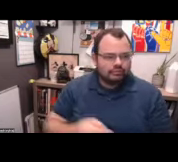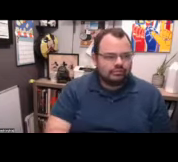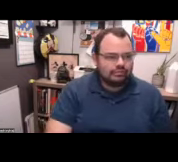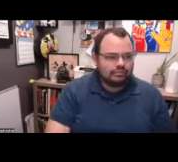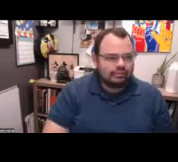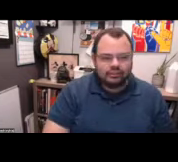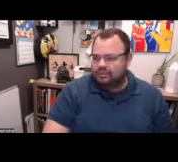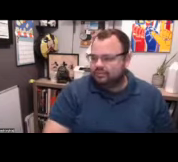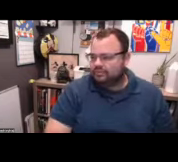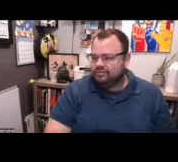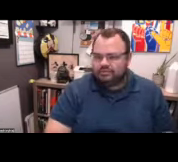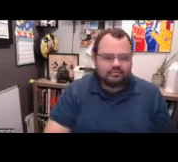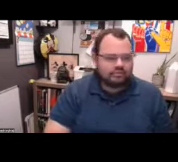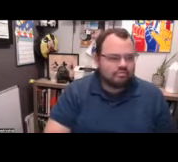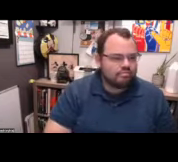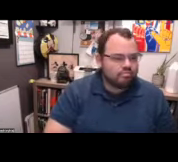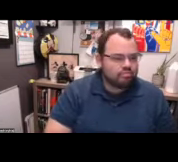different. What do you notice different?